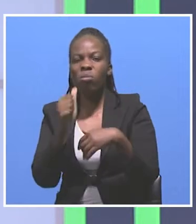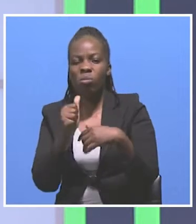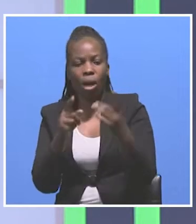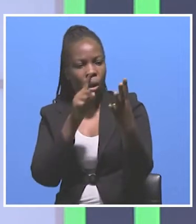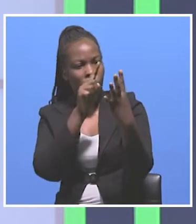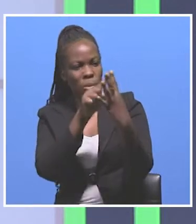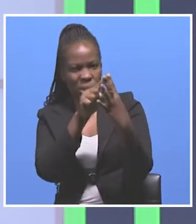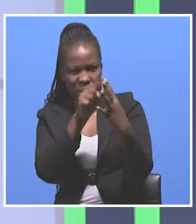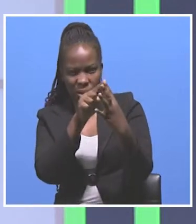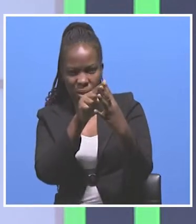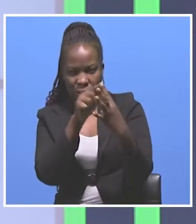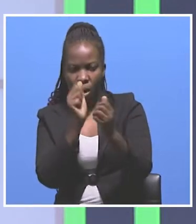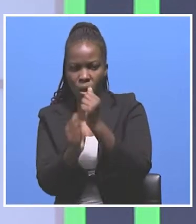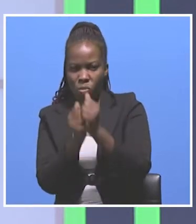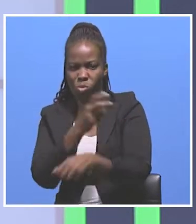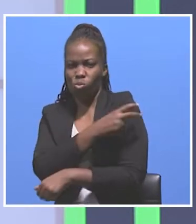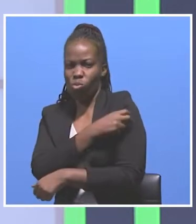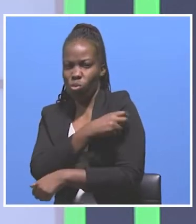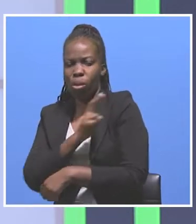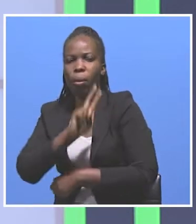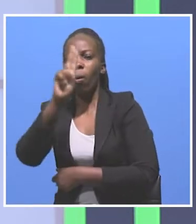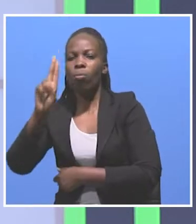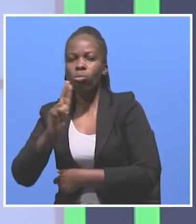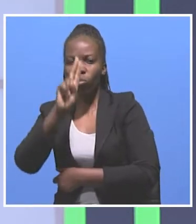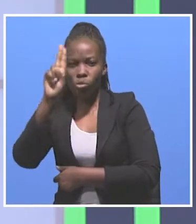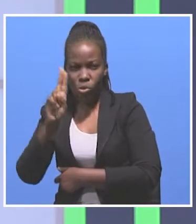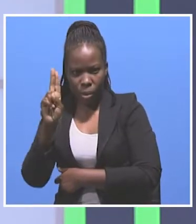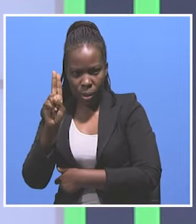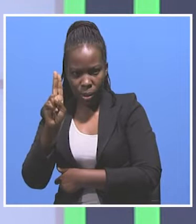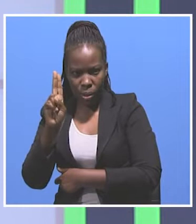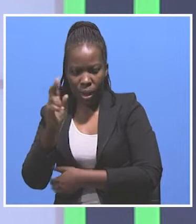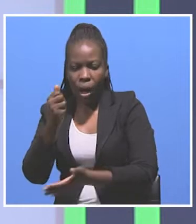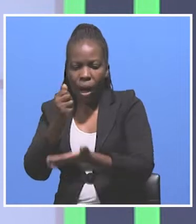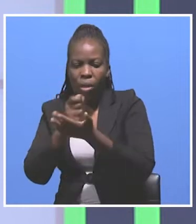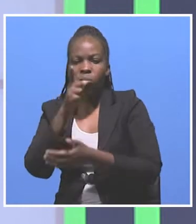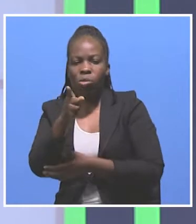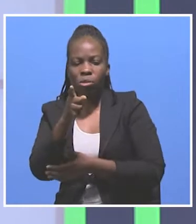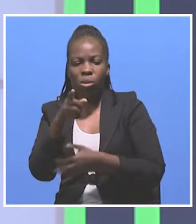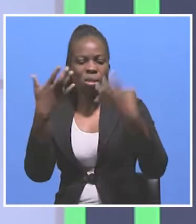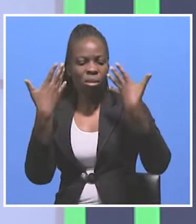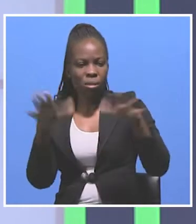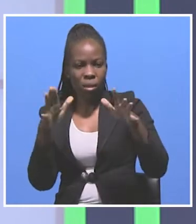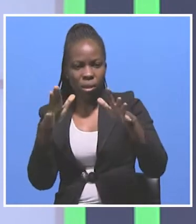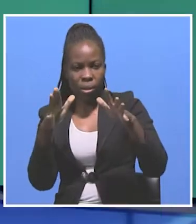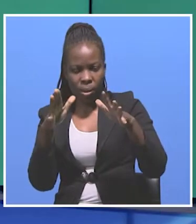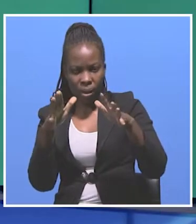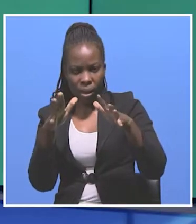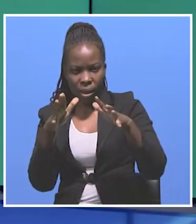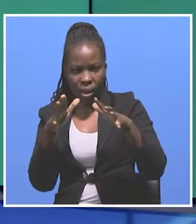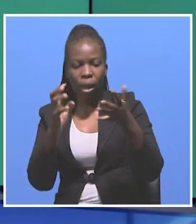which facility are you using to help you to finish off the process, or even to do